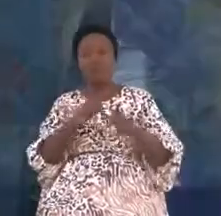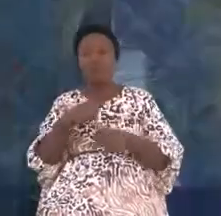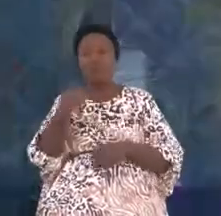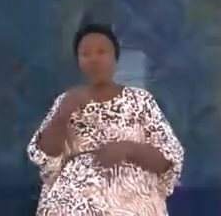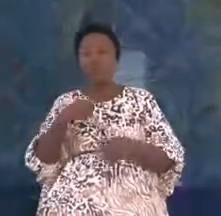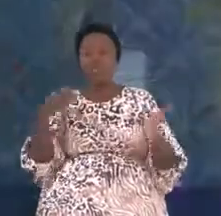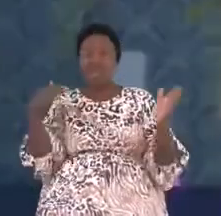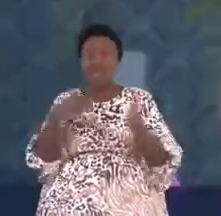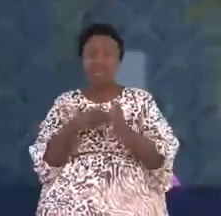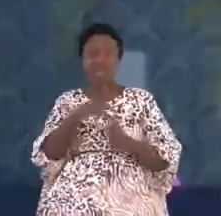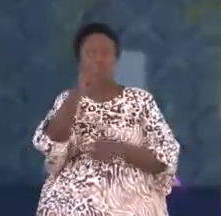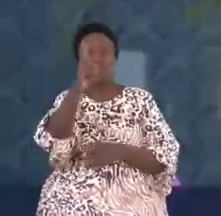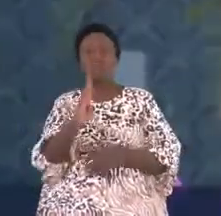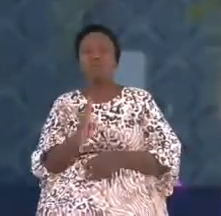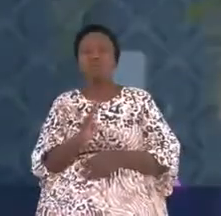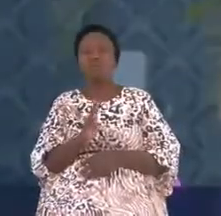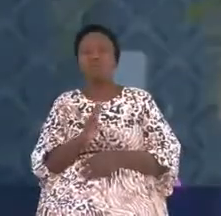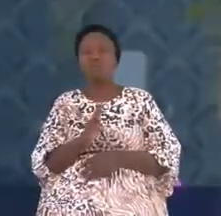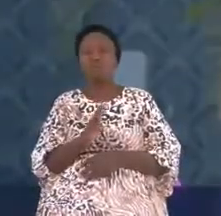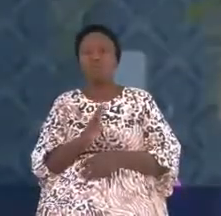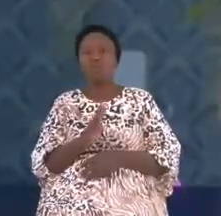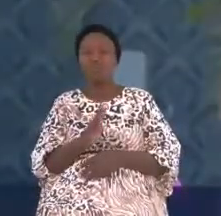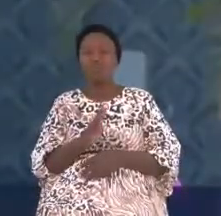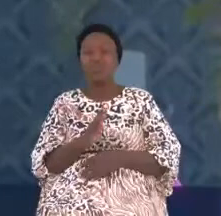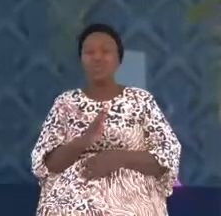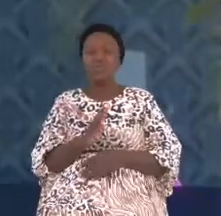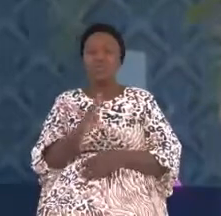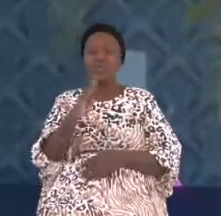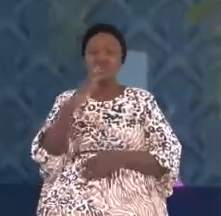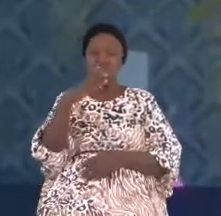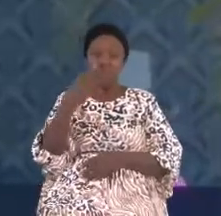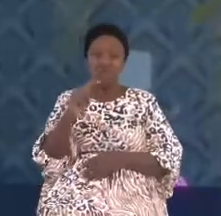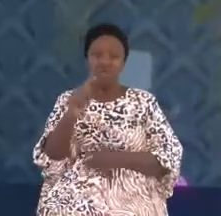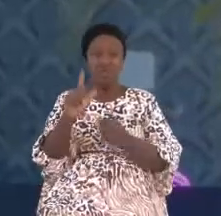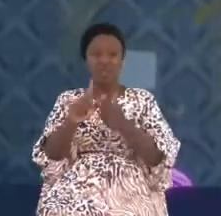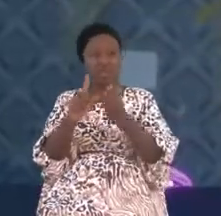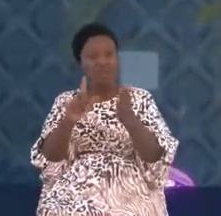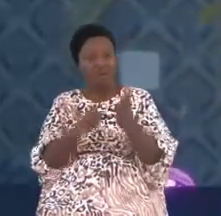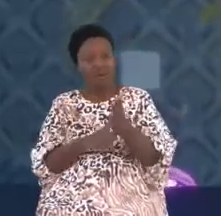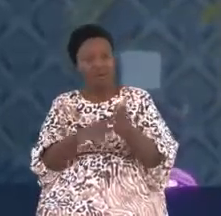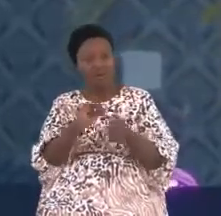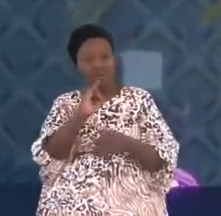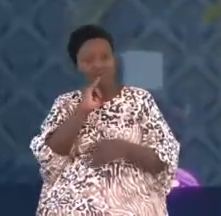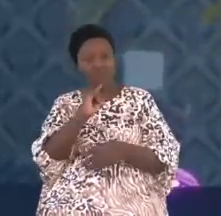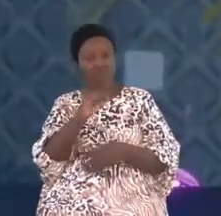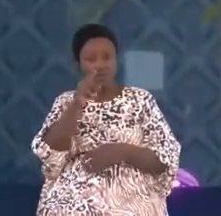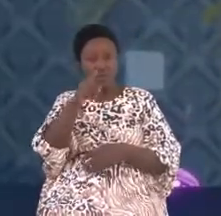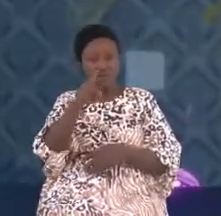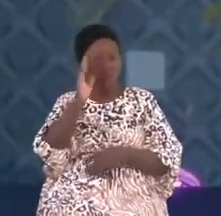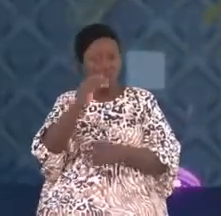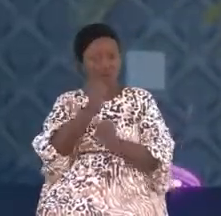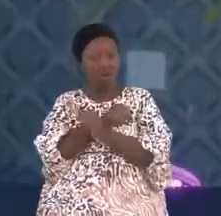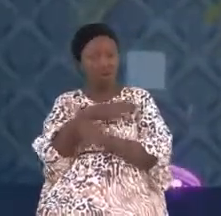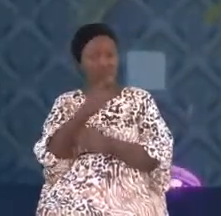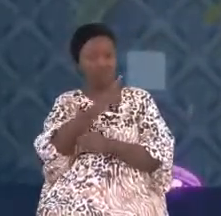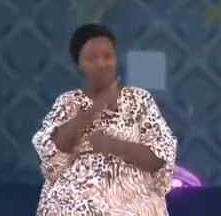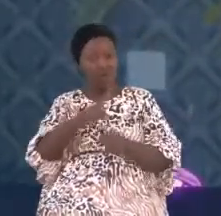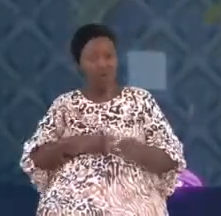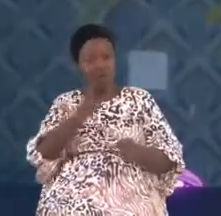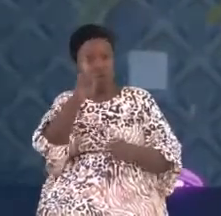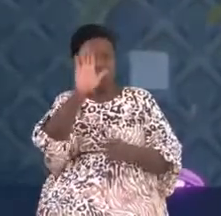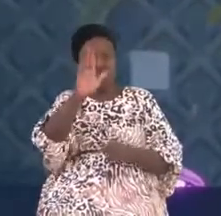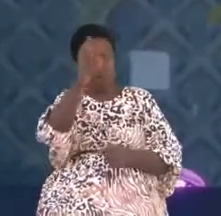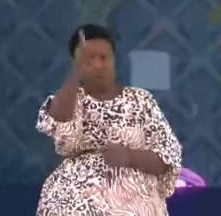against god the law is you will love the lord your god with all your heart